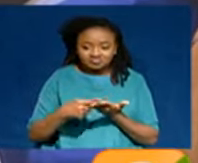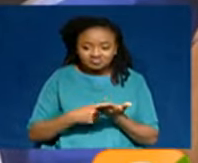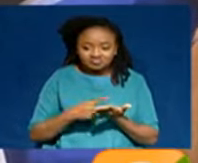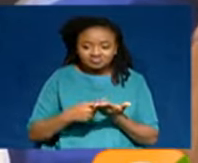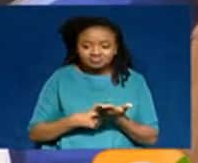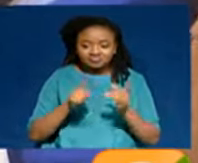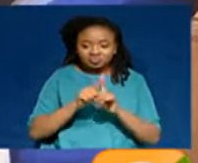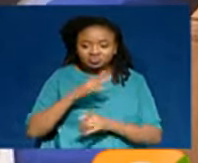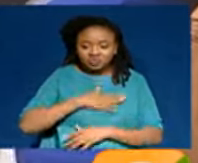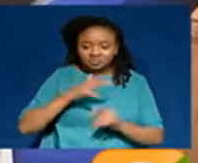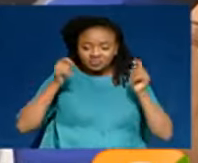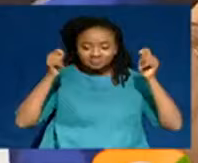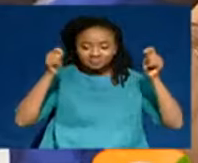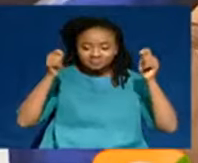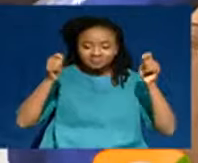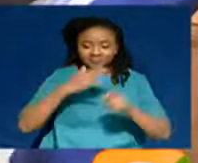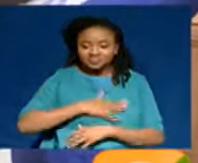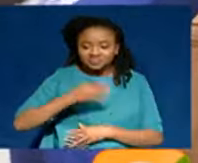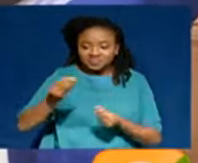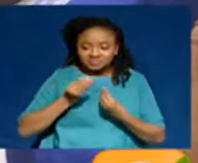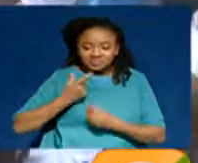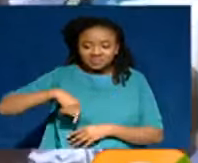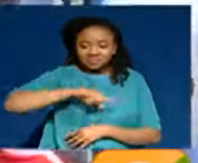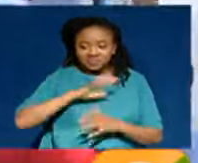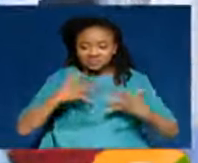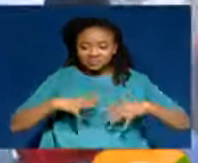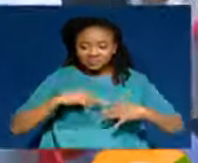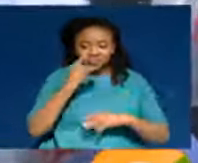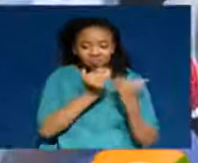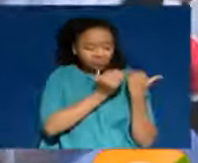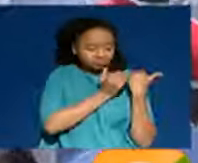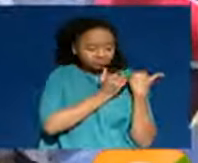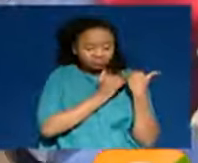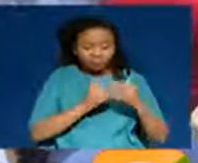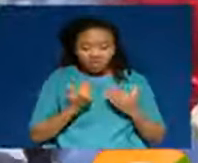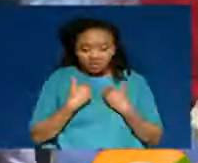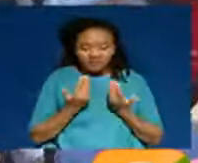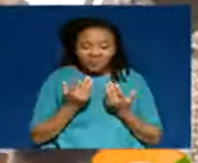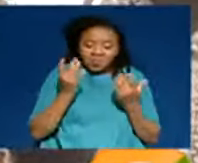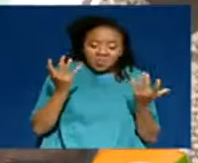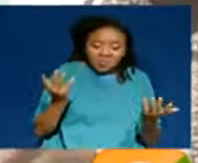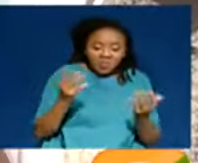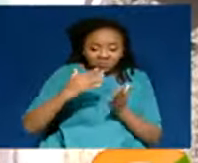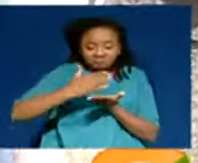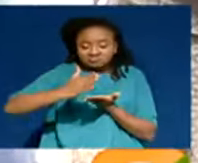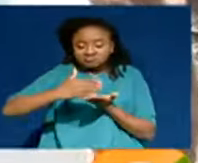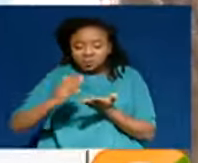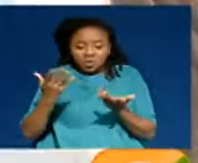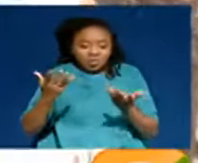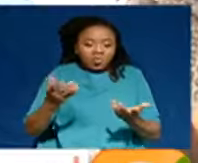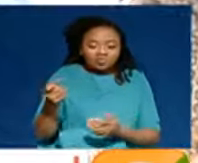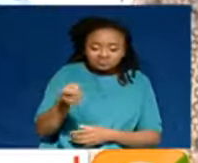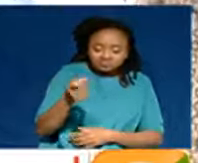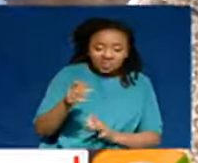maandamano yetu, mtulete watu ambao wako responsible. Ikifika ni madaktari, oh wage bill, oh sijui serikali, oh